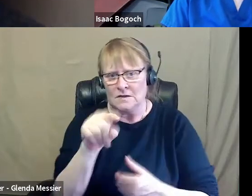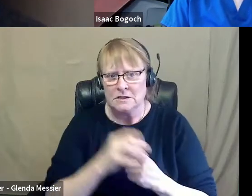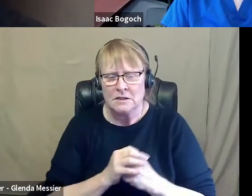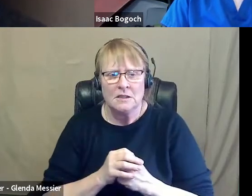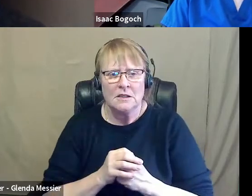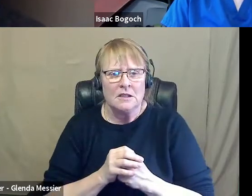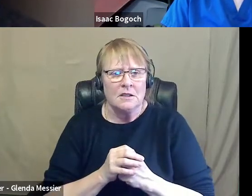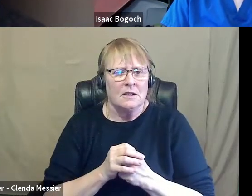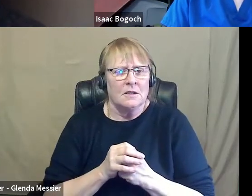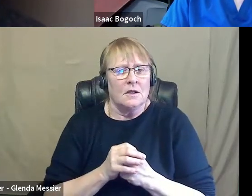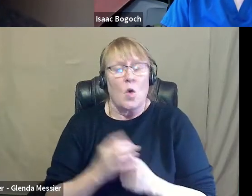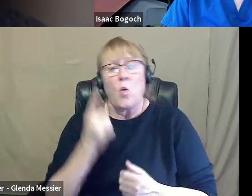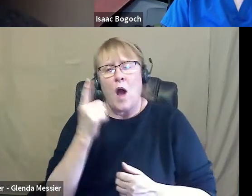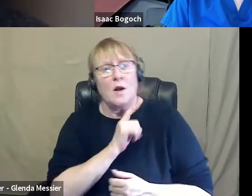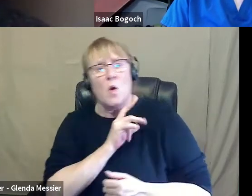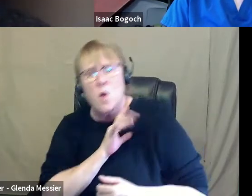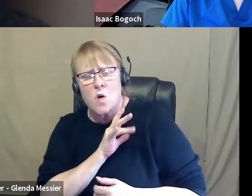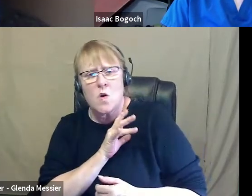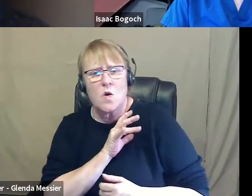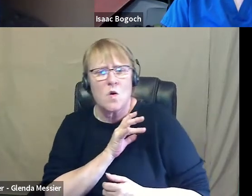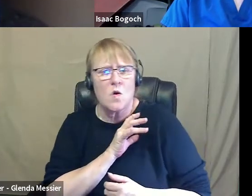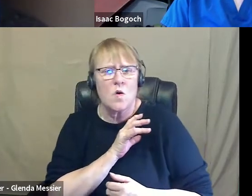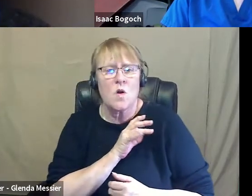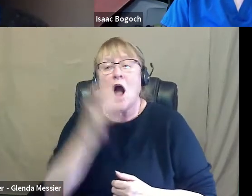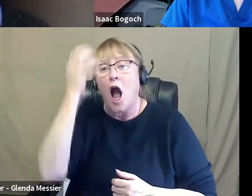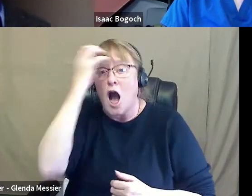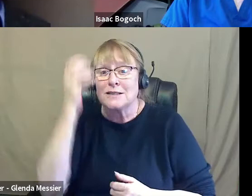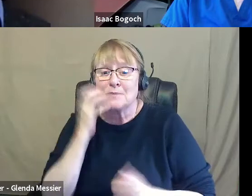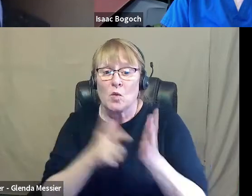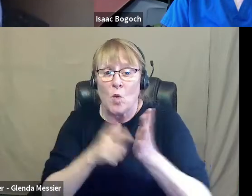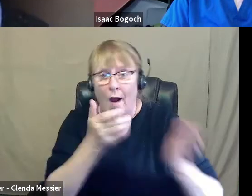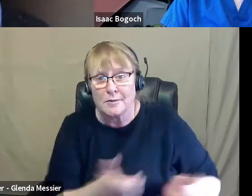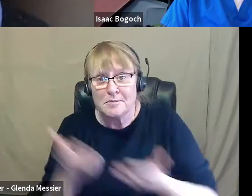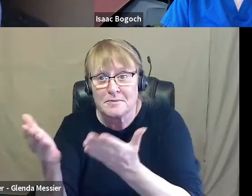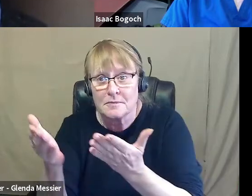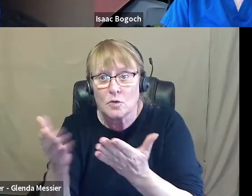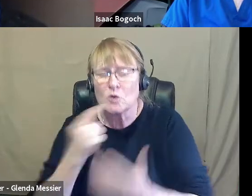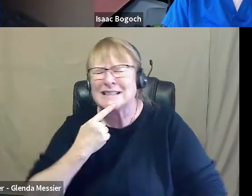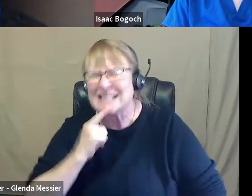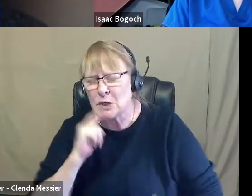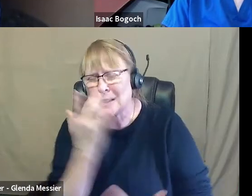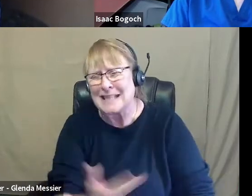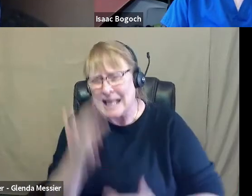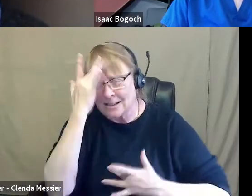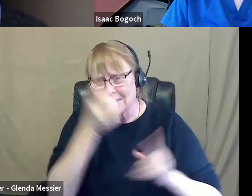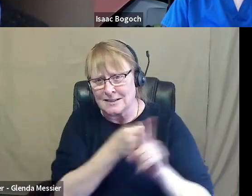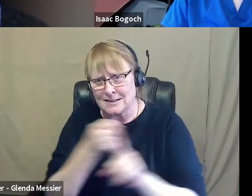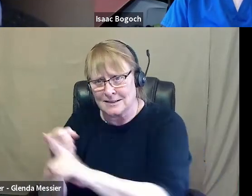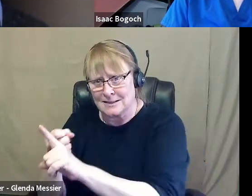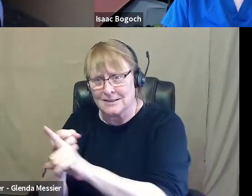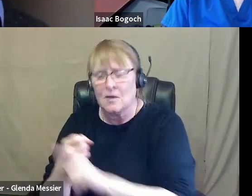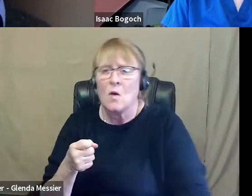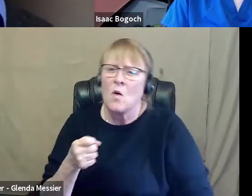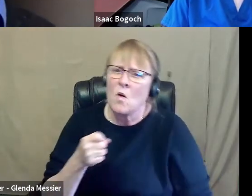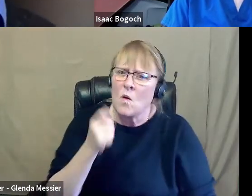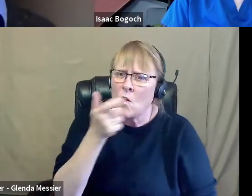most compelling is when we look at rates of hospitalization and even serious illness in all of these studies. And what's interesting